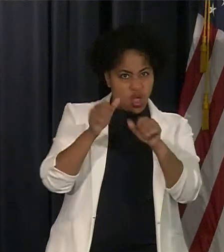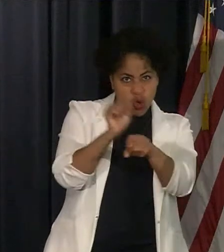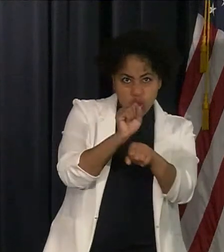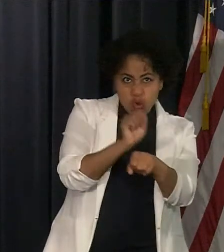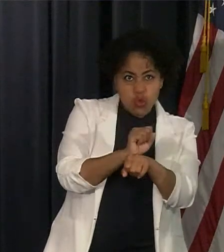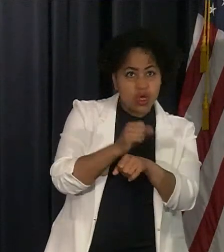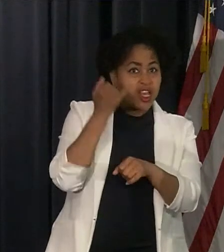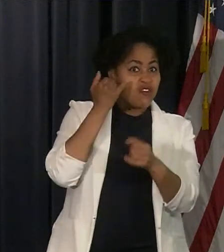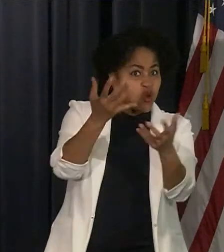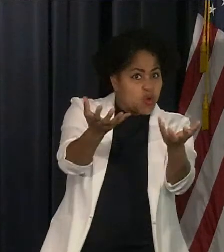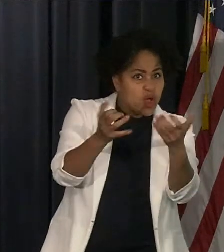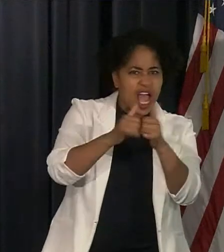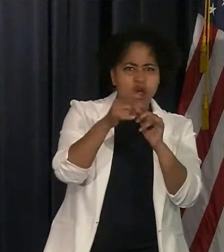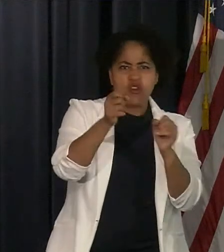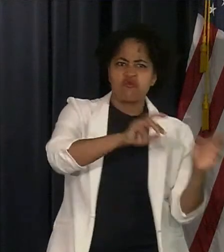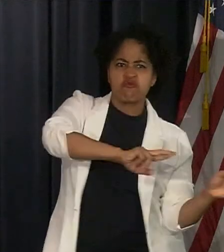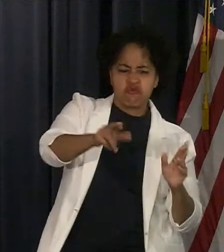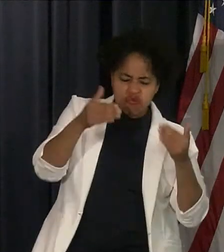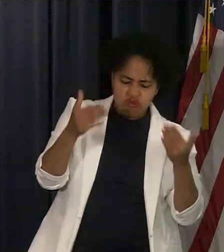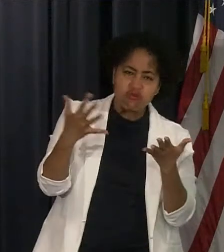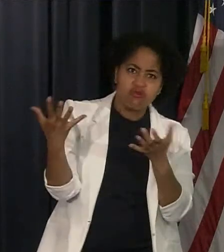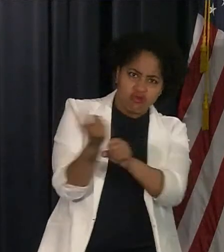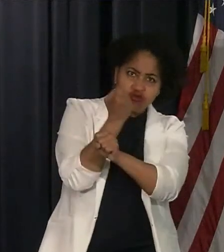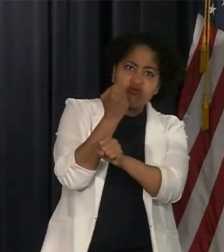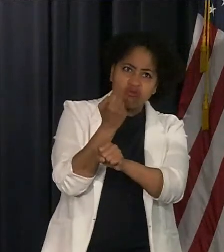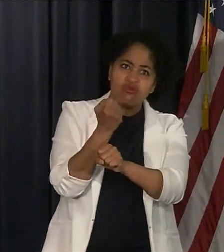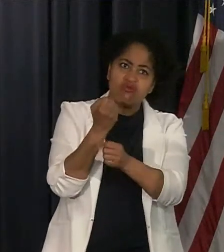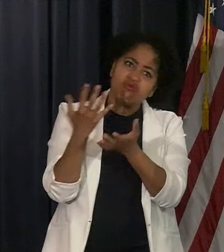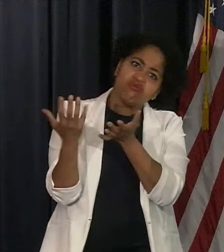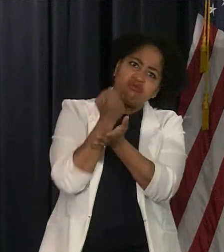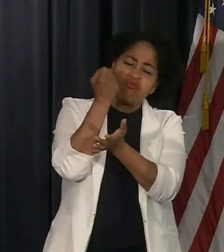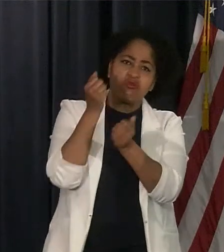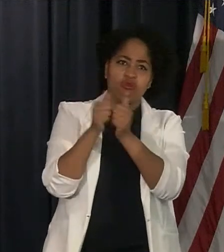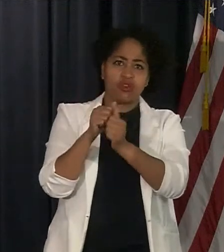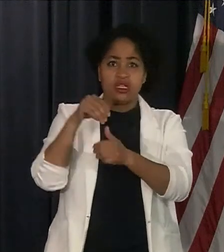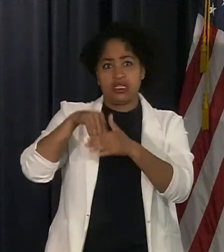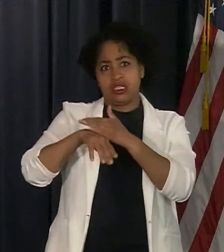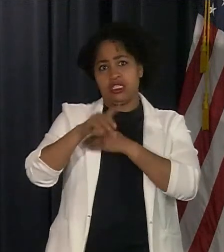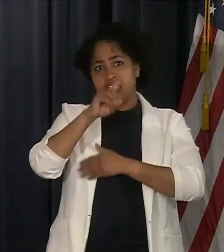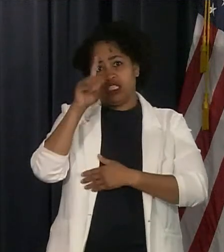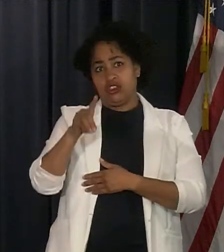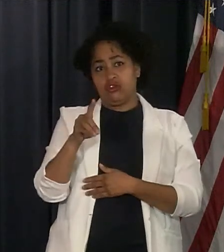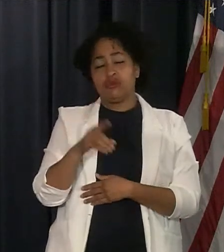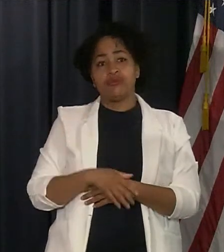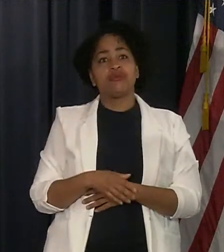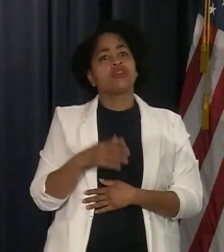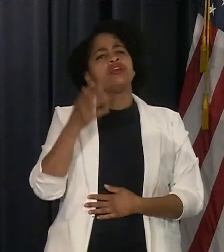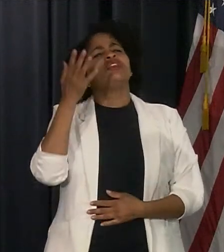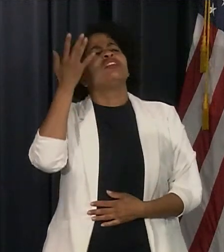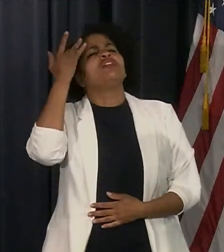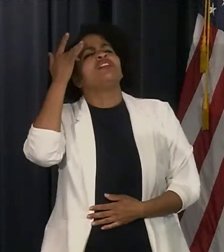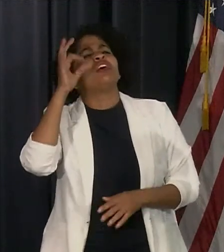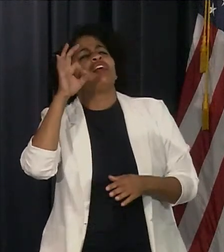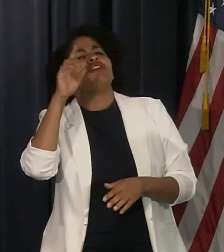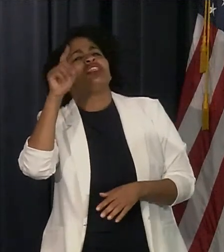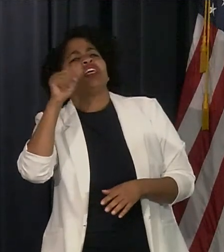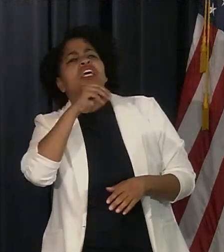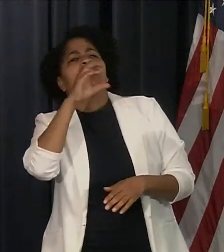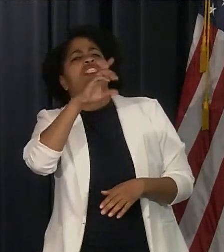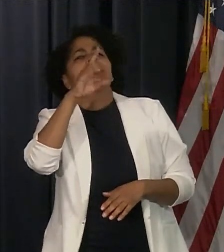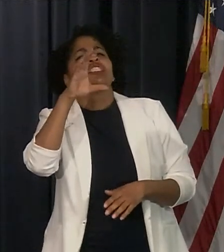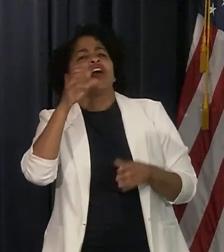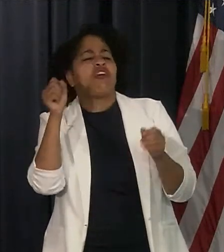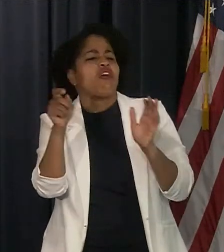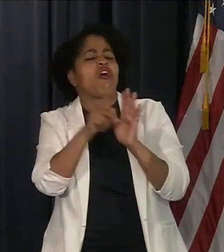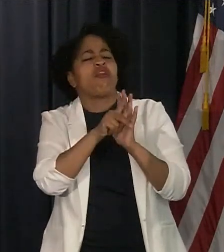can readily get it in the city of Detroit. So let's start with, why did the FDA and the CDC